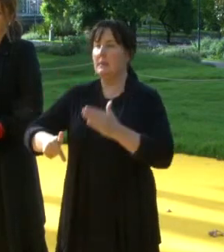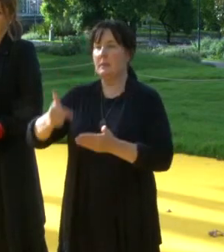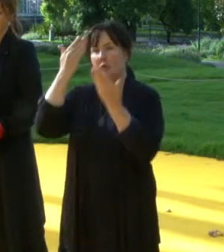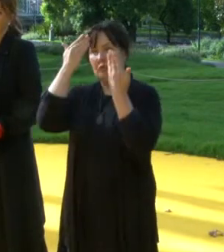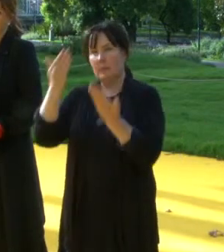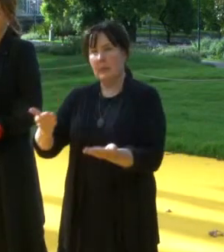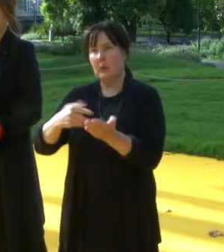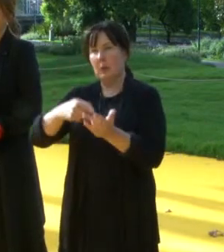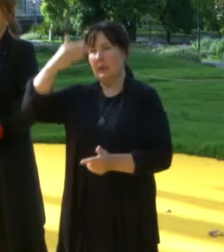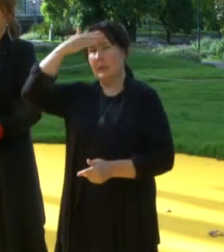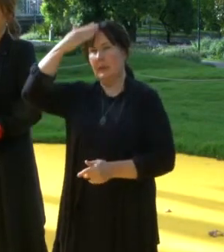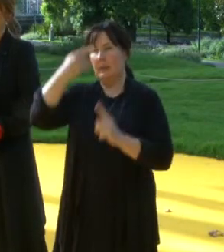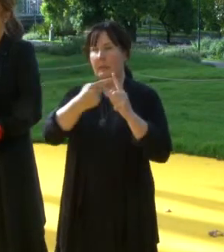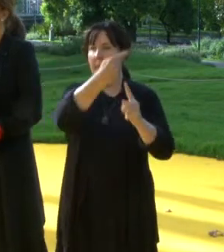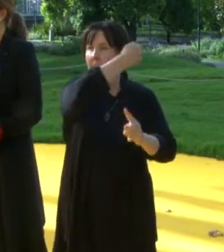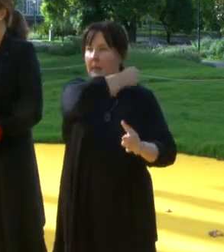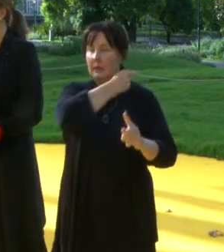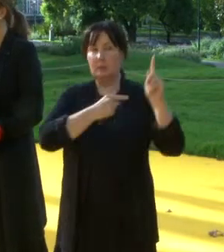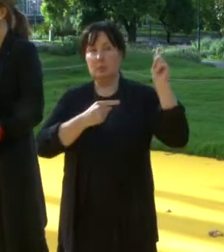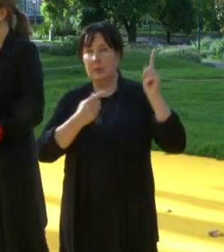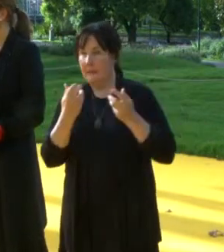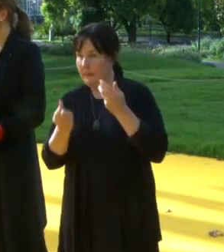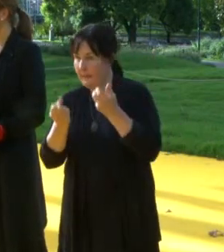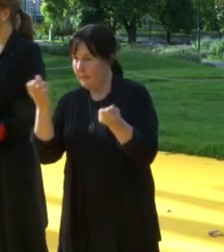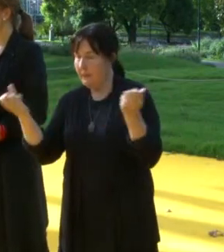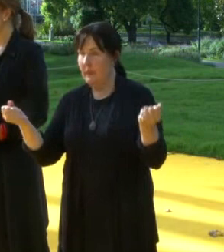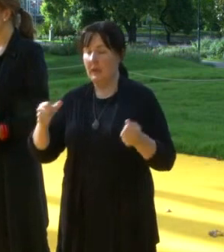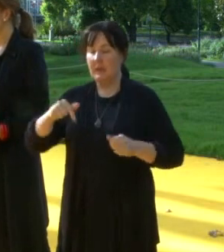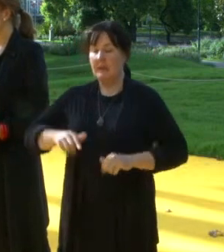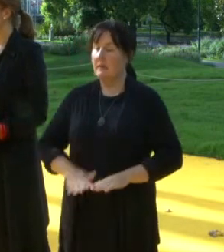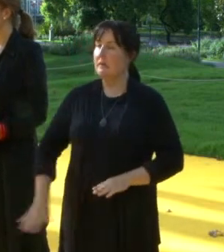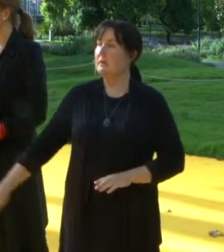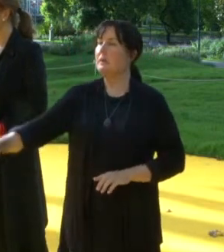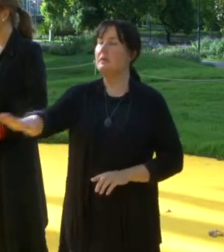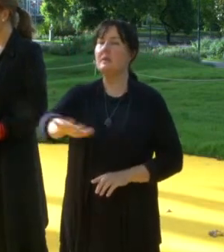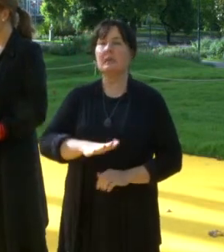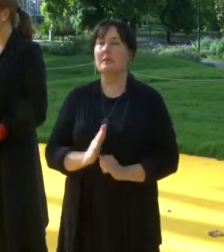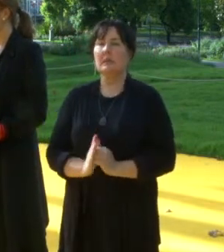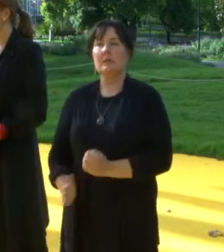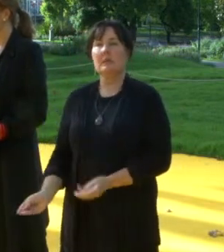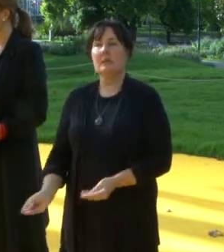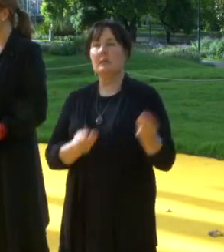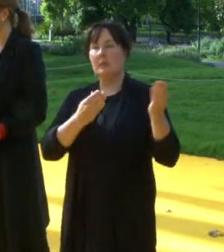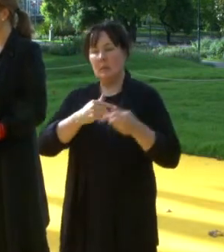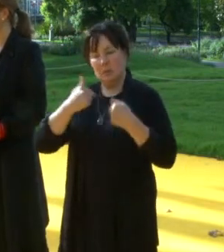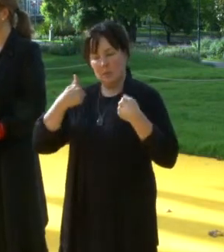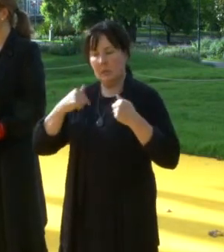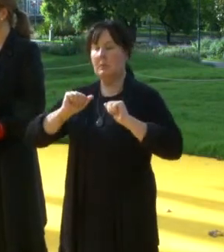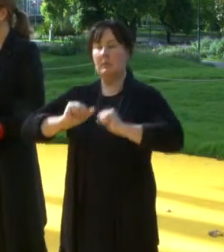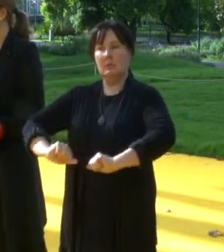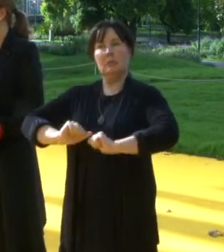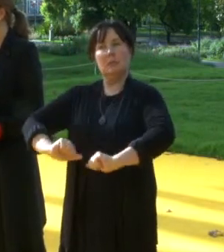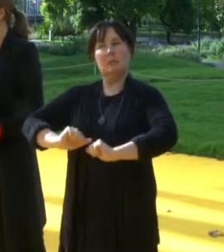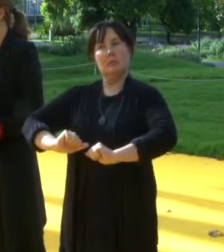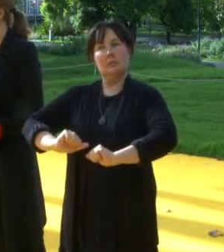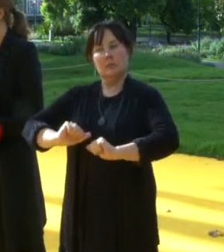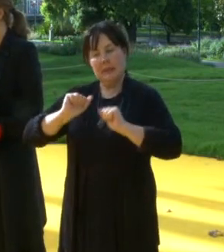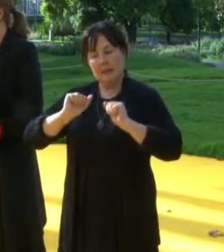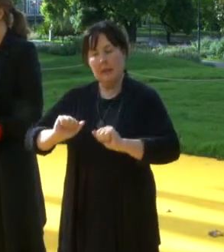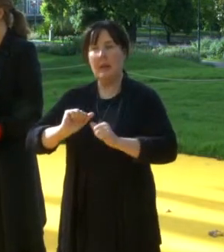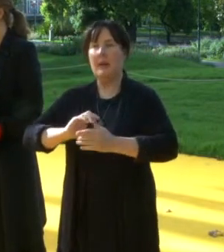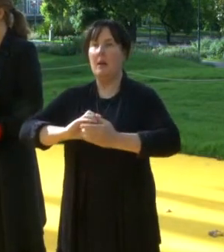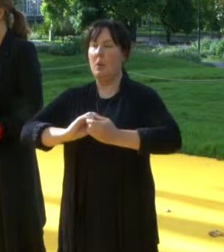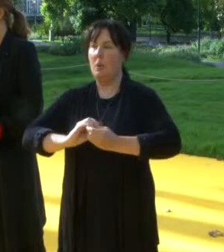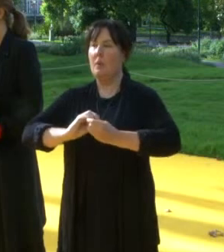land was never ceded, and we are grateful and privileged to be here today. Thank you. It's my great pleasure